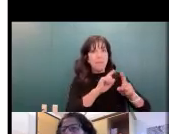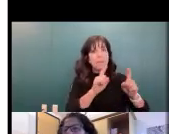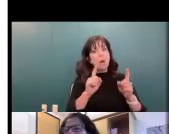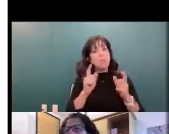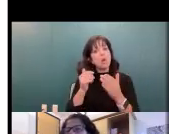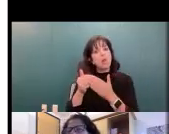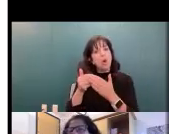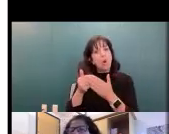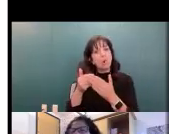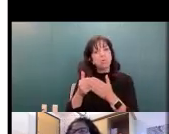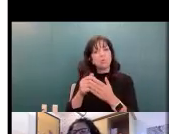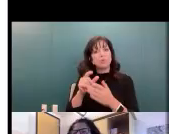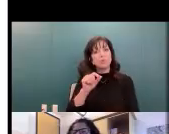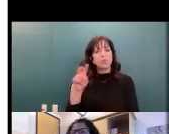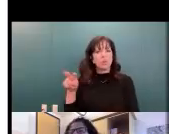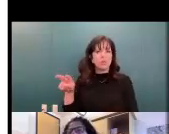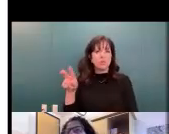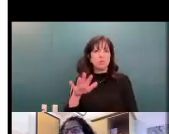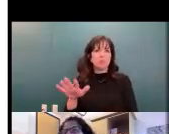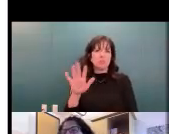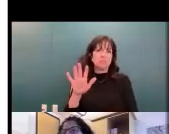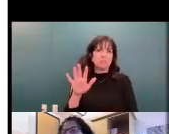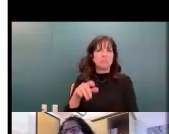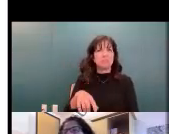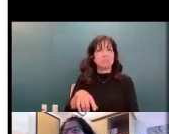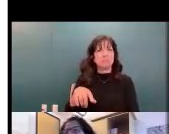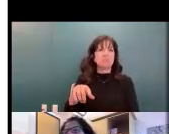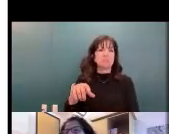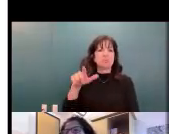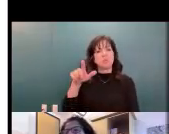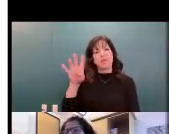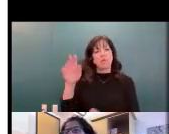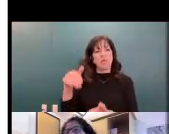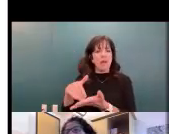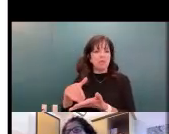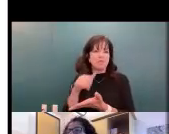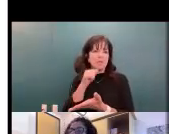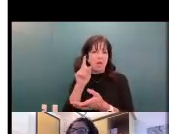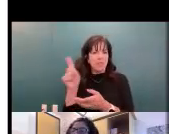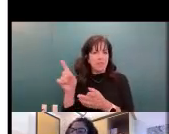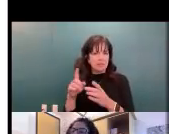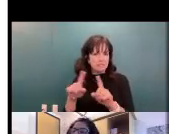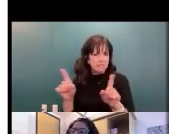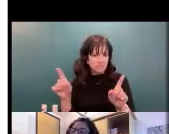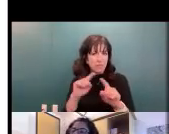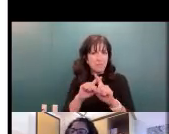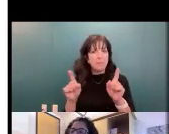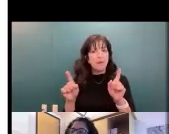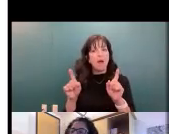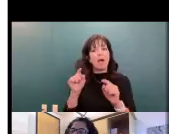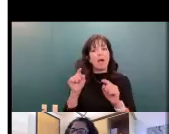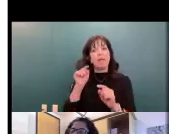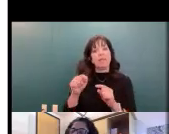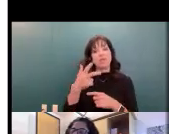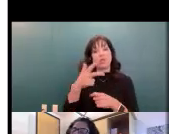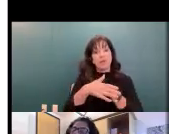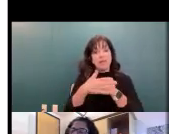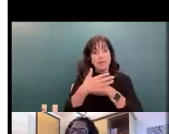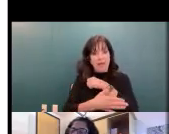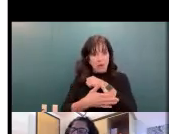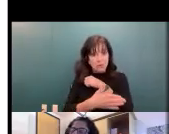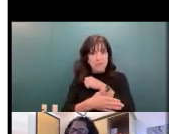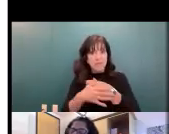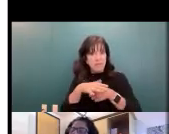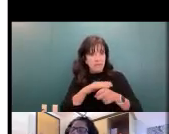in 2022. It's more like 24,000. So not that different. Do note that this 3-county surveillance area